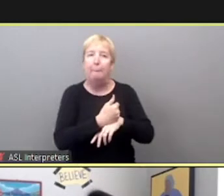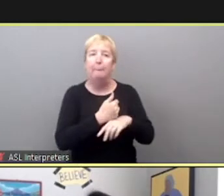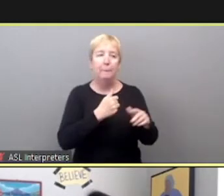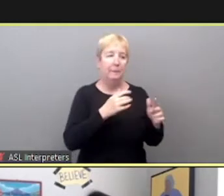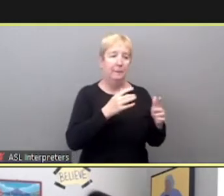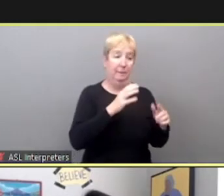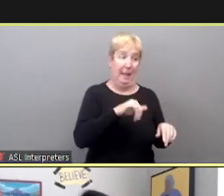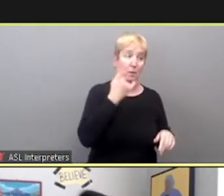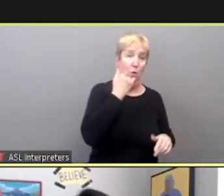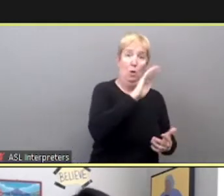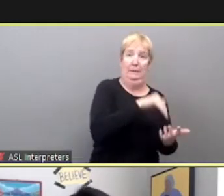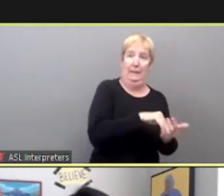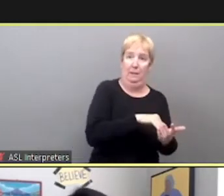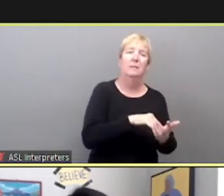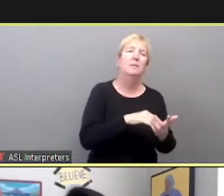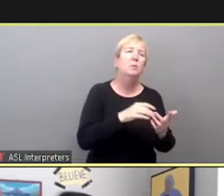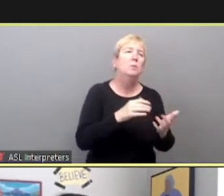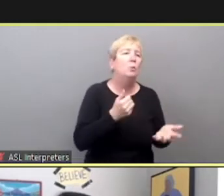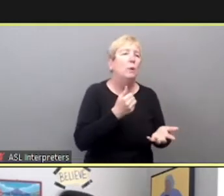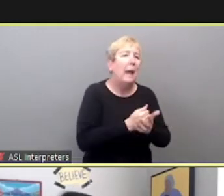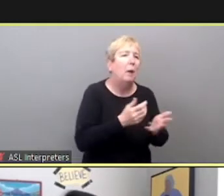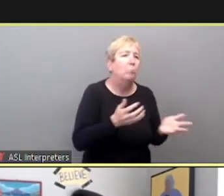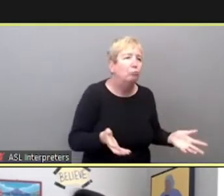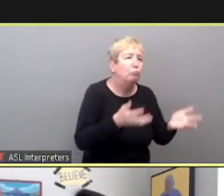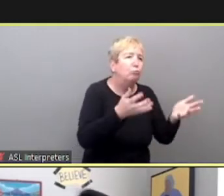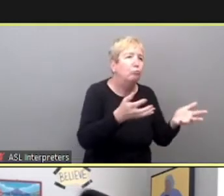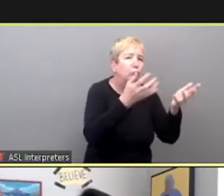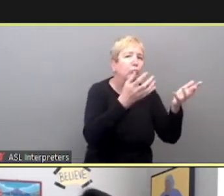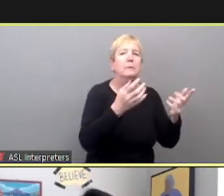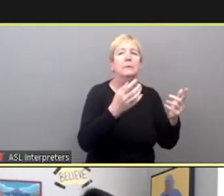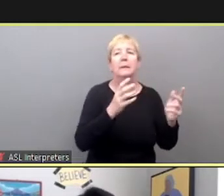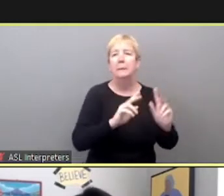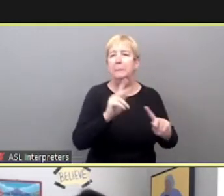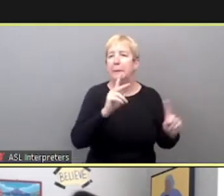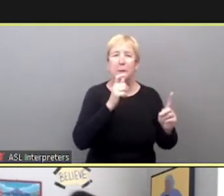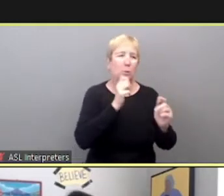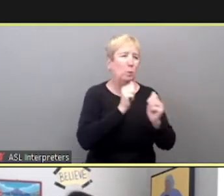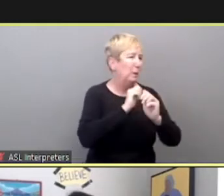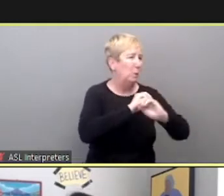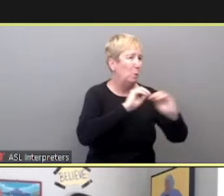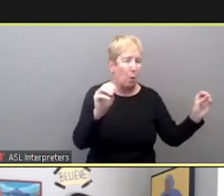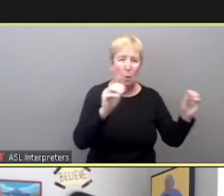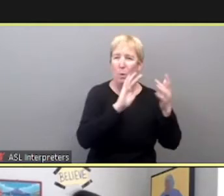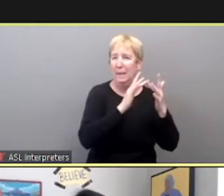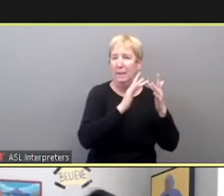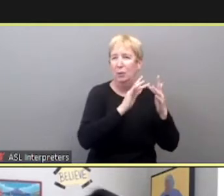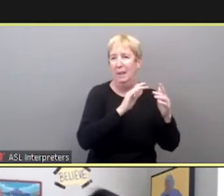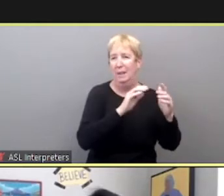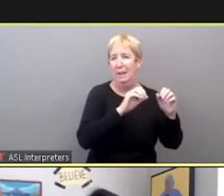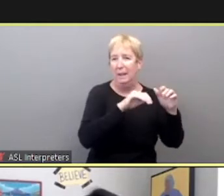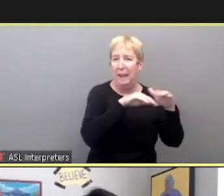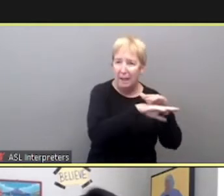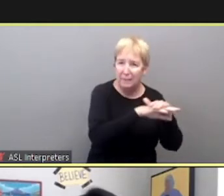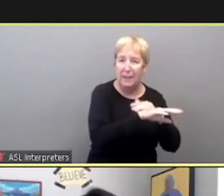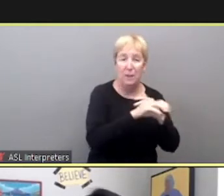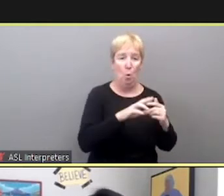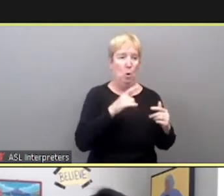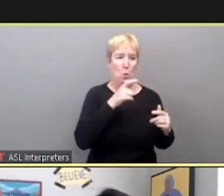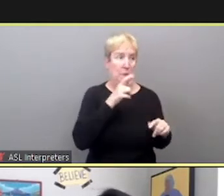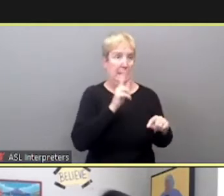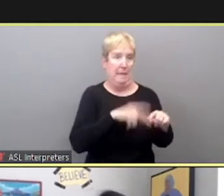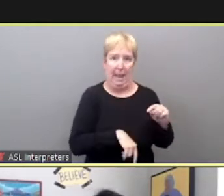is really to advance kind of vaccine equity by supporting people that don't have internet or don't have the capacity to